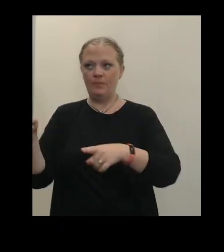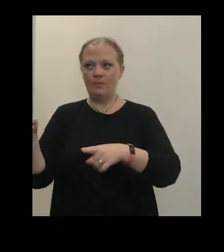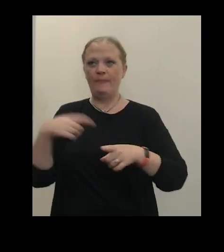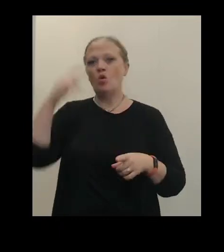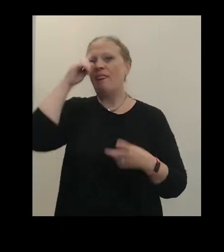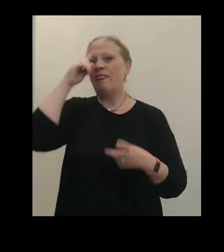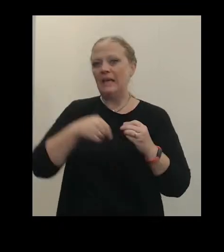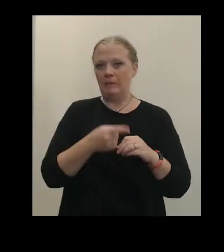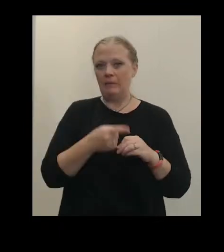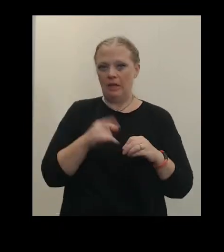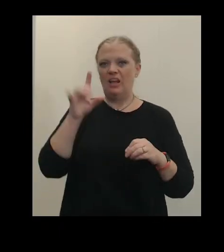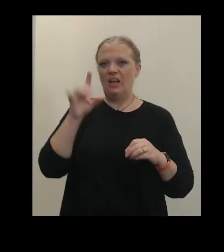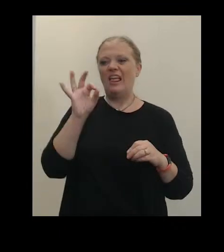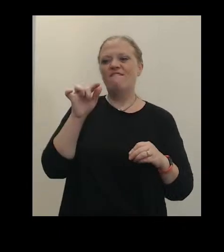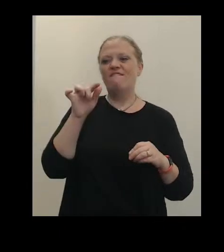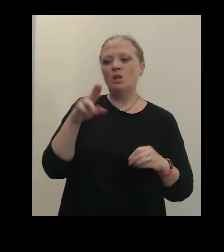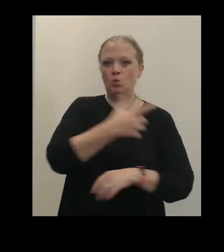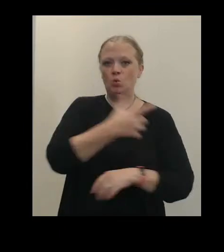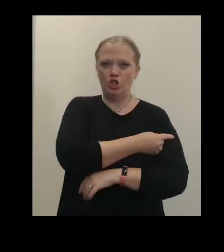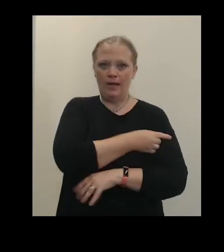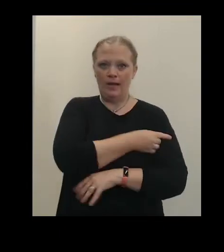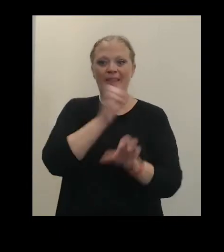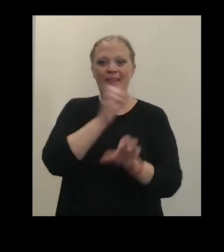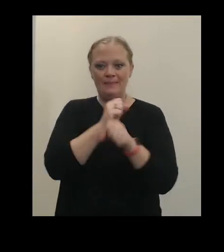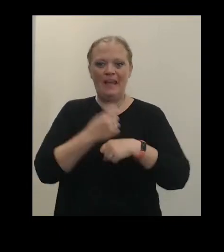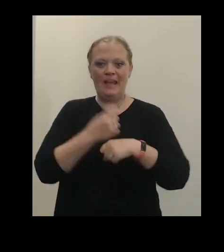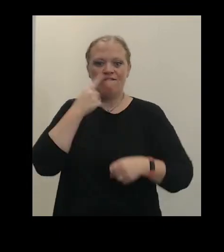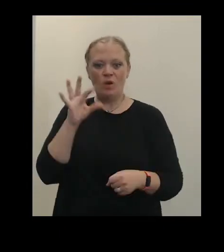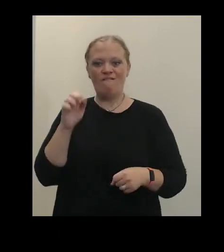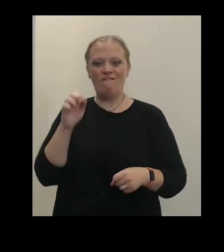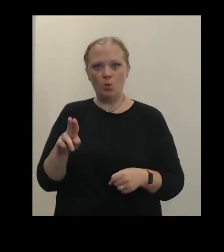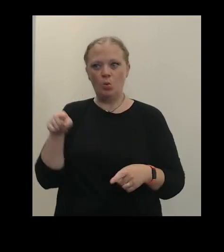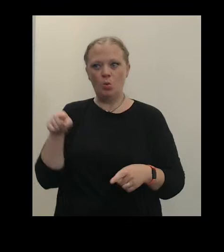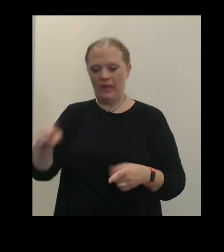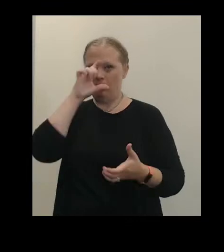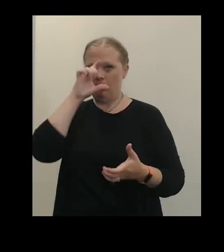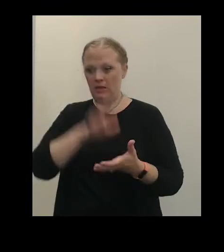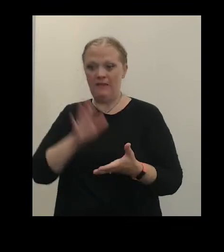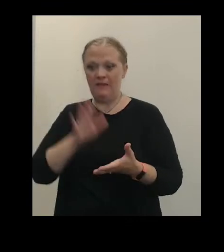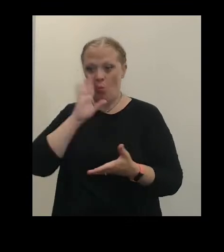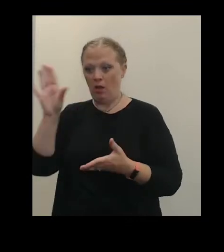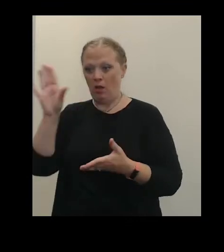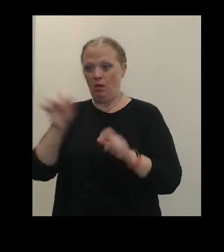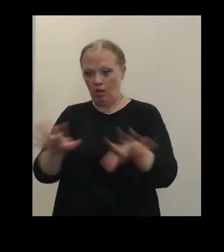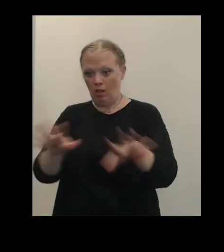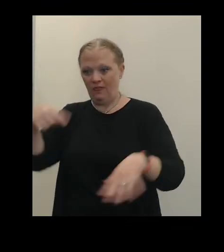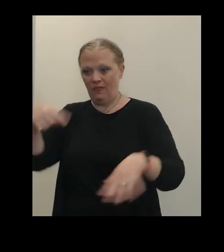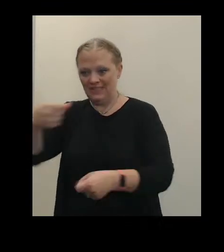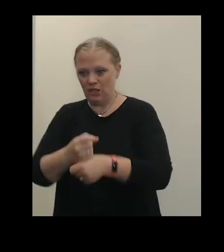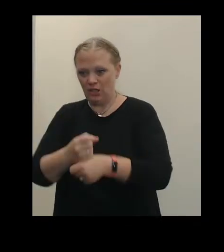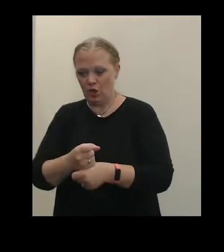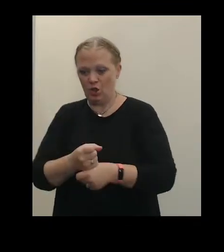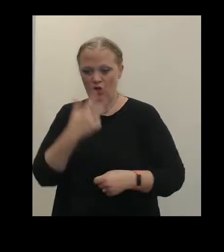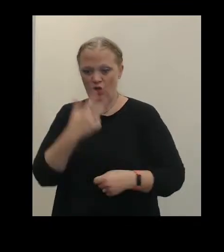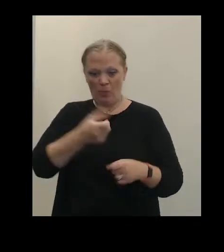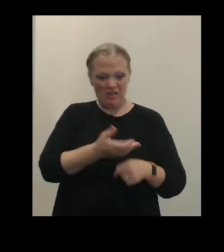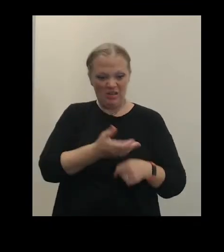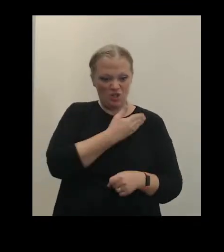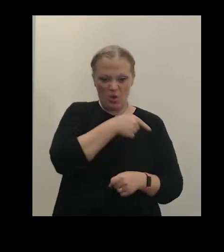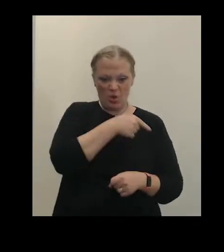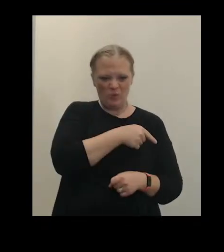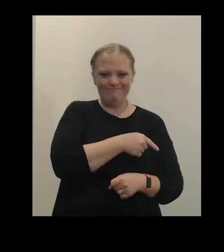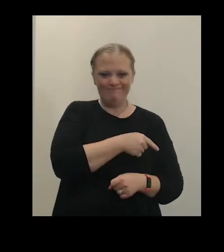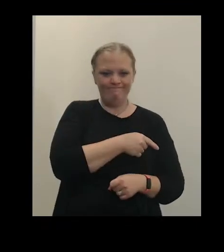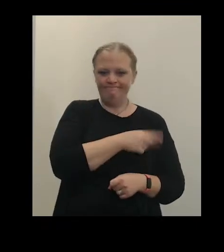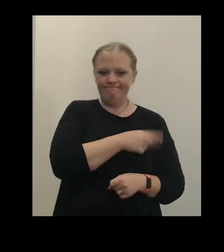a flu shot, it's a flu shot that's formulated for the flu that they believe is going to be prevalent that year. They don't give you the flu shot from 3 years ago or 2 years ago